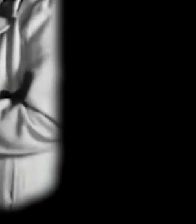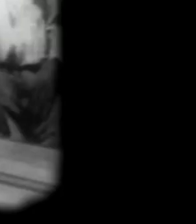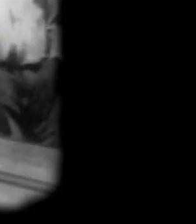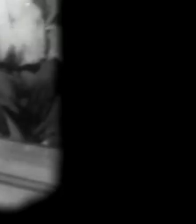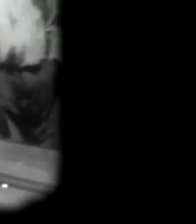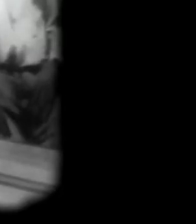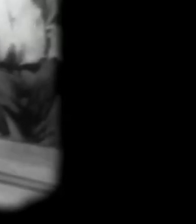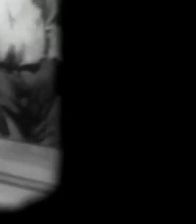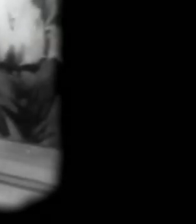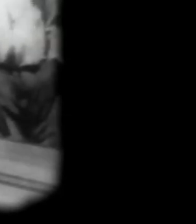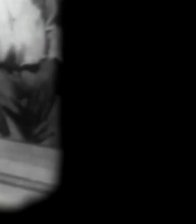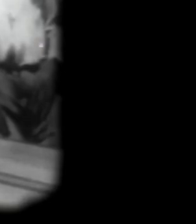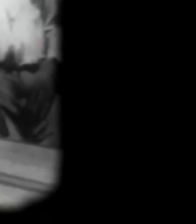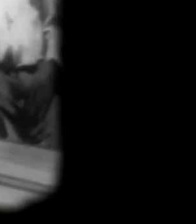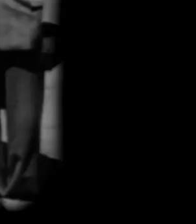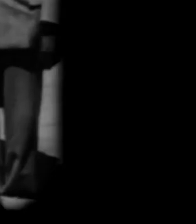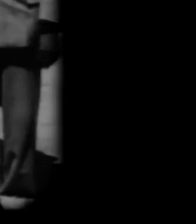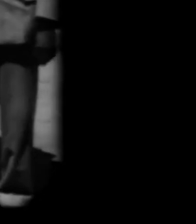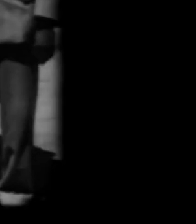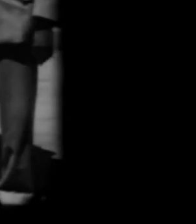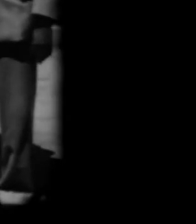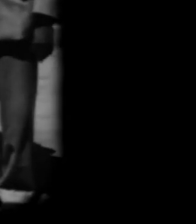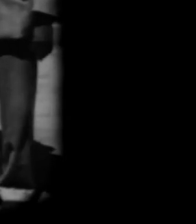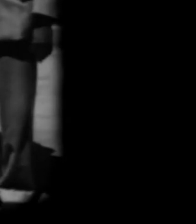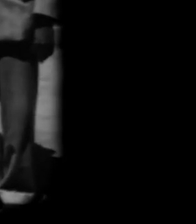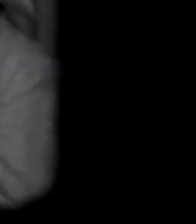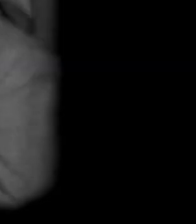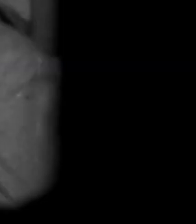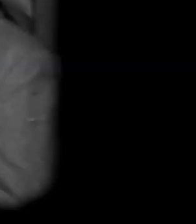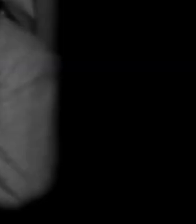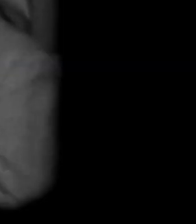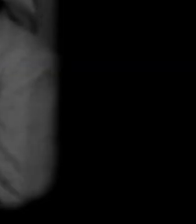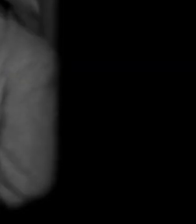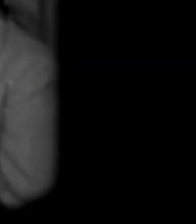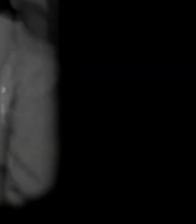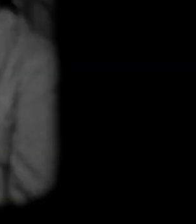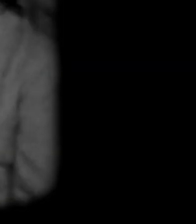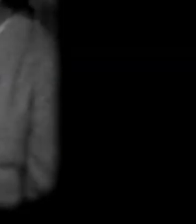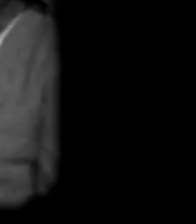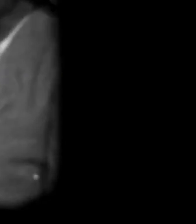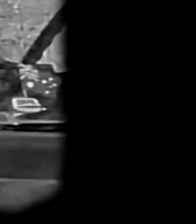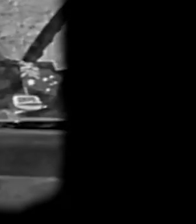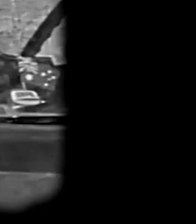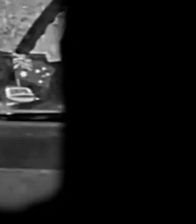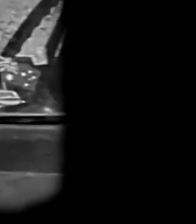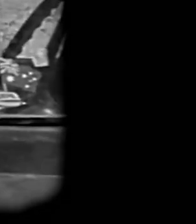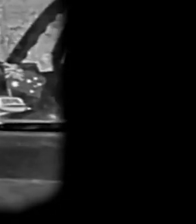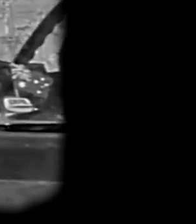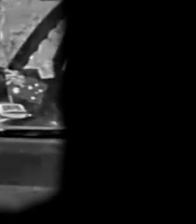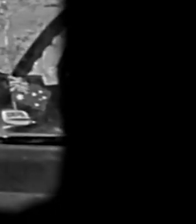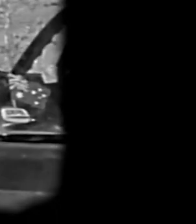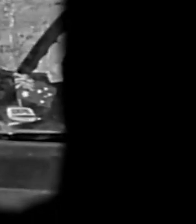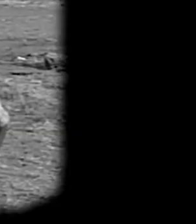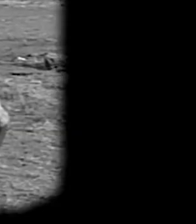modern Aboriginal art. I venture to say he was not looked upon as belonging to Australia only, He was a